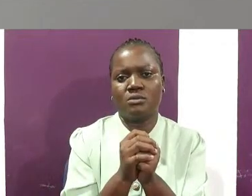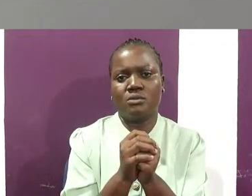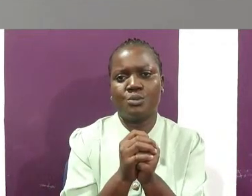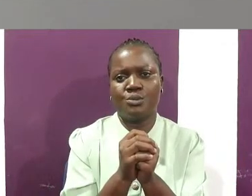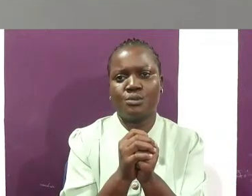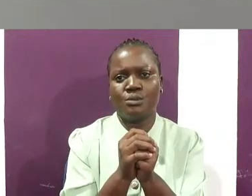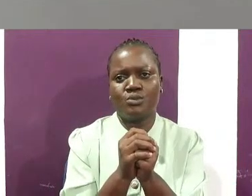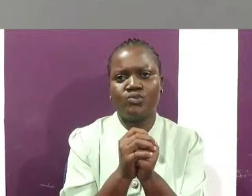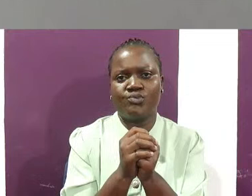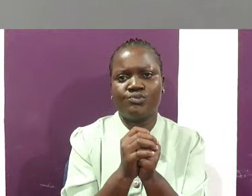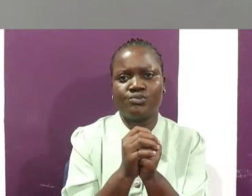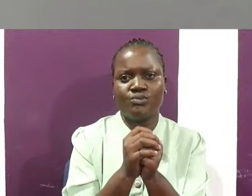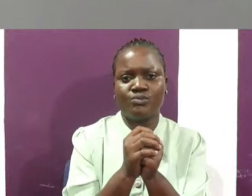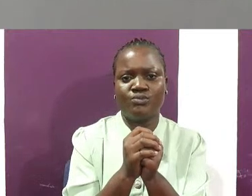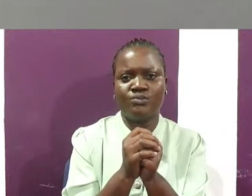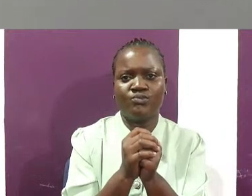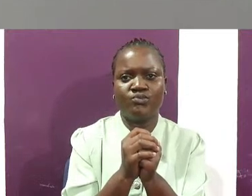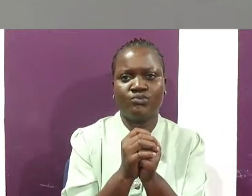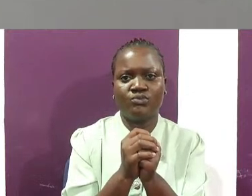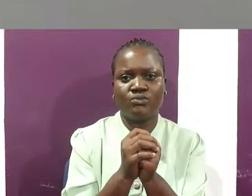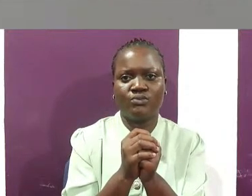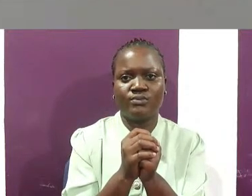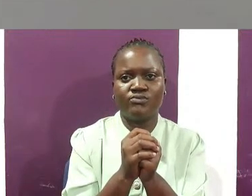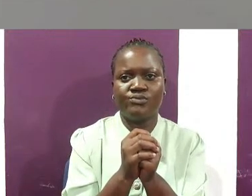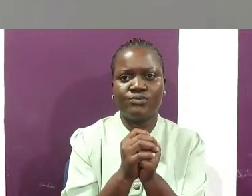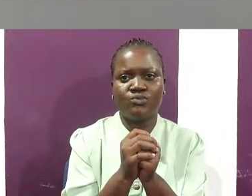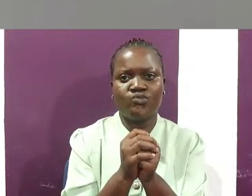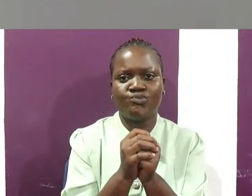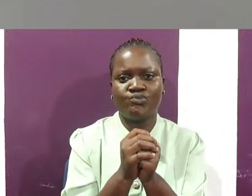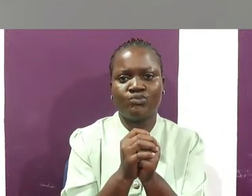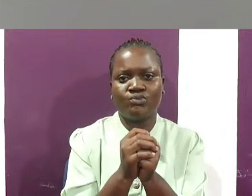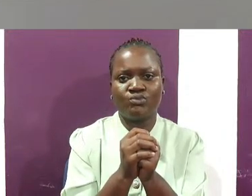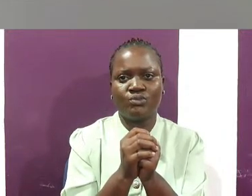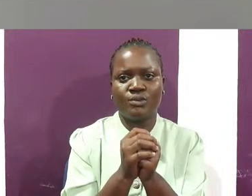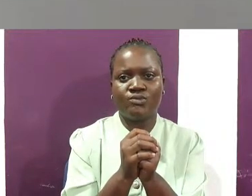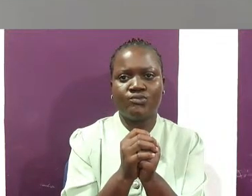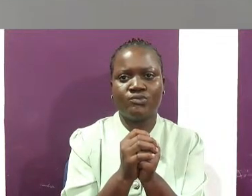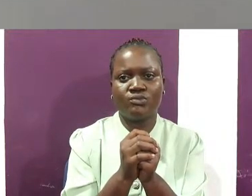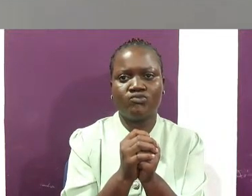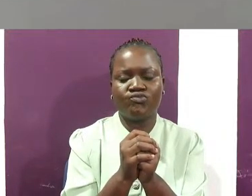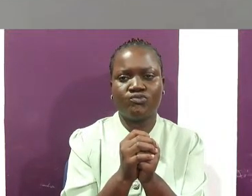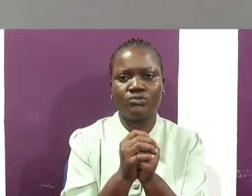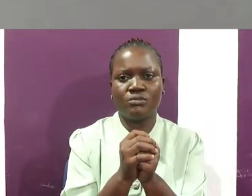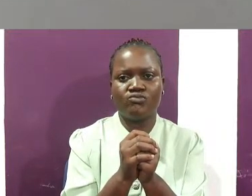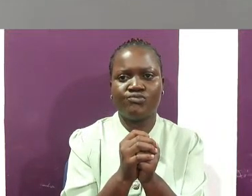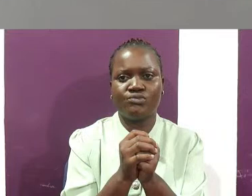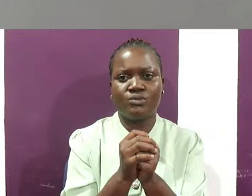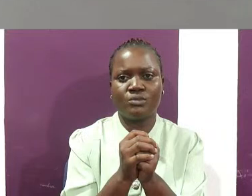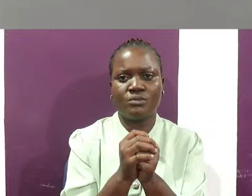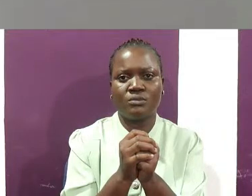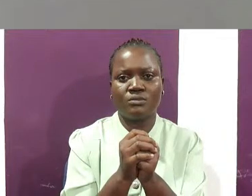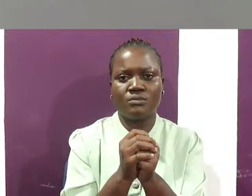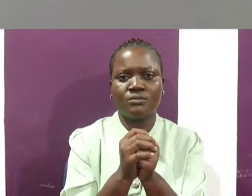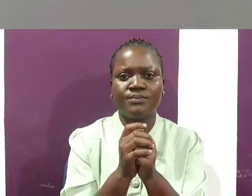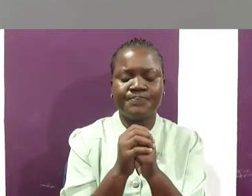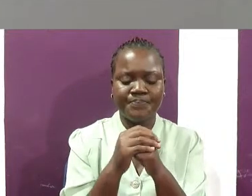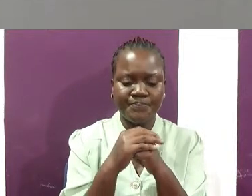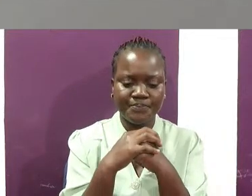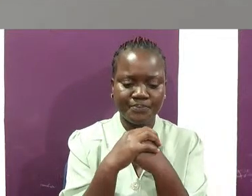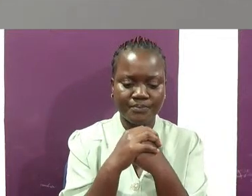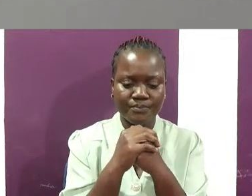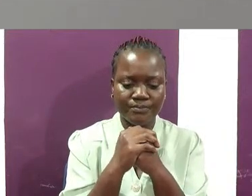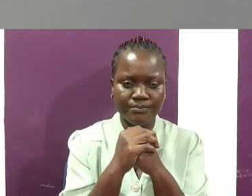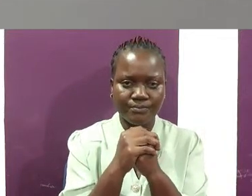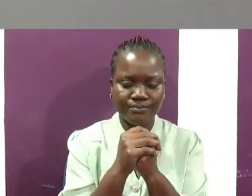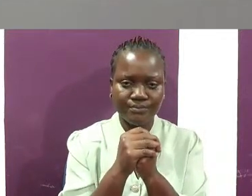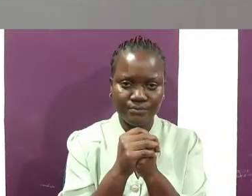and verse 7, they all say that there is one gospel. We also have Galatians 2:14, Galatians